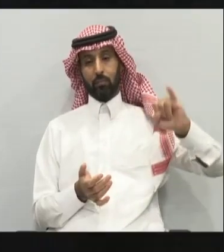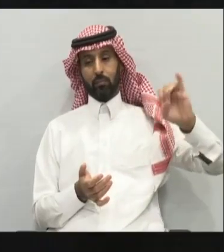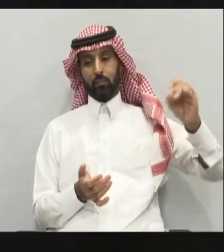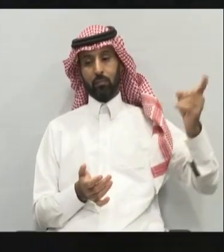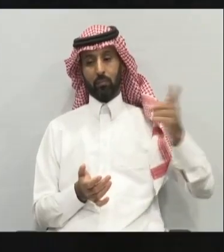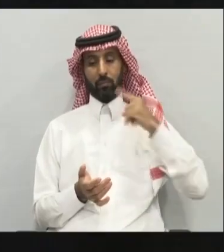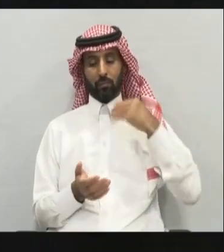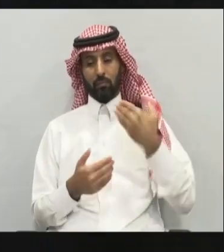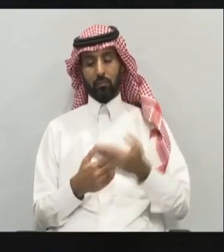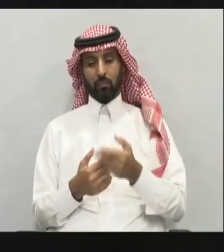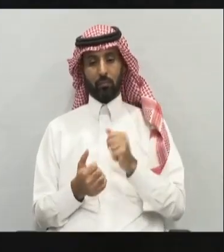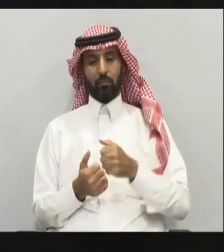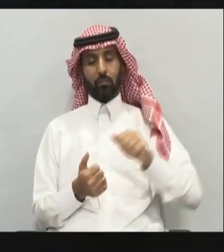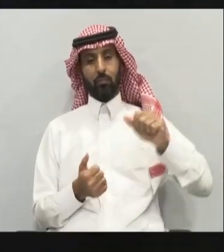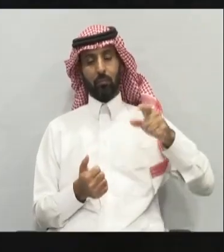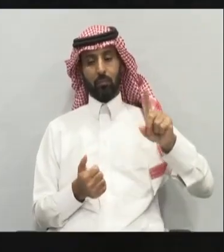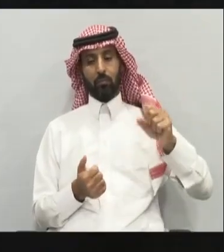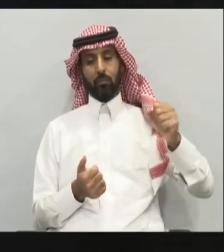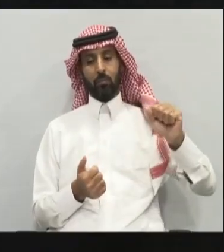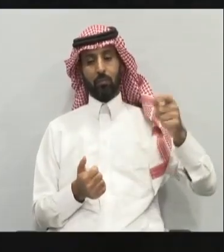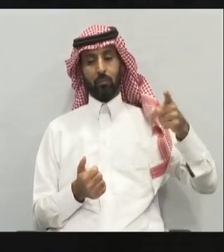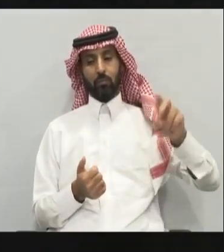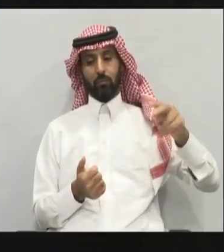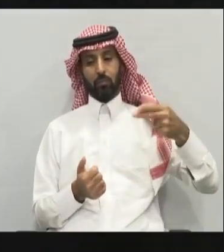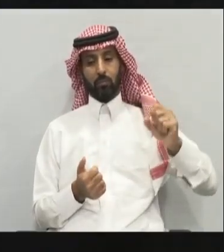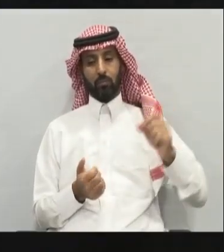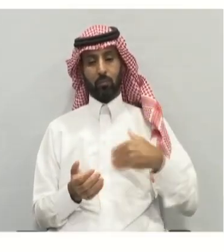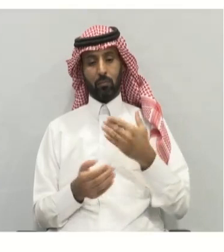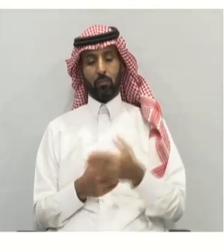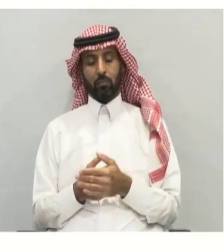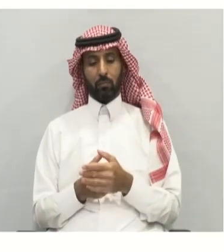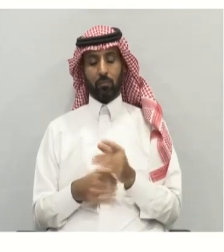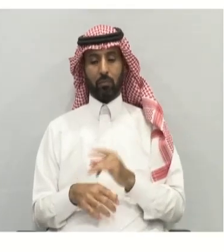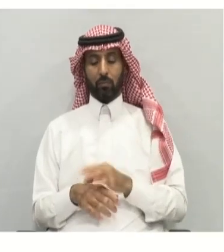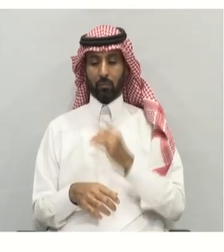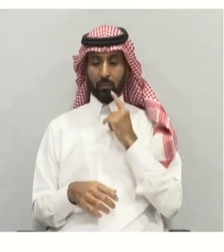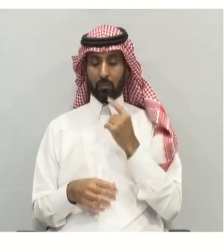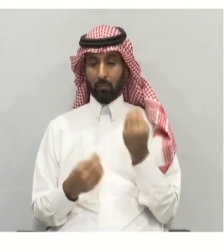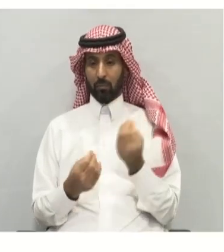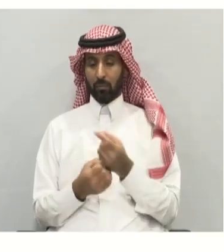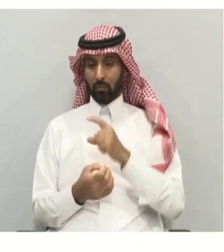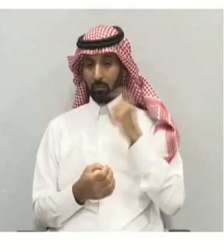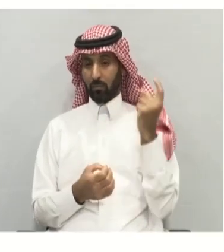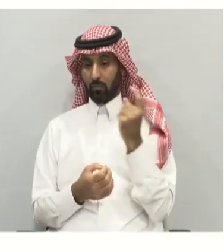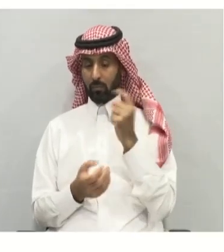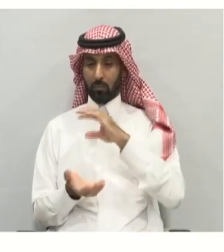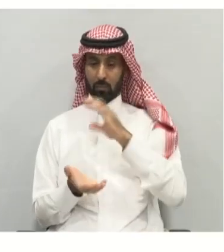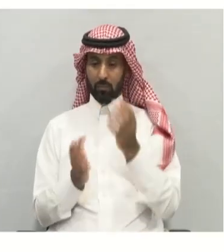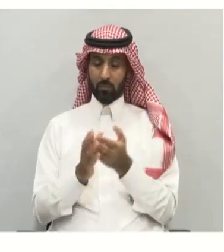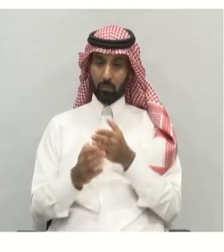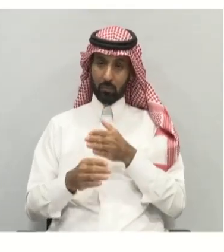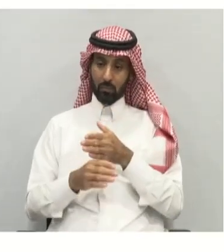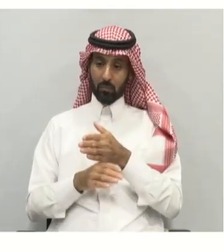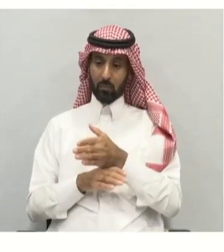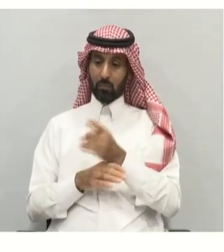and the celebrations in Eid al-Adha. We said that in Eid al-Adha, people or Muslims usually all over the world, they sacrifice